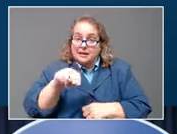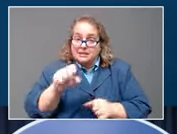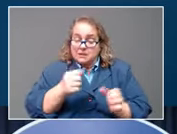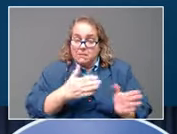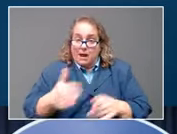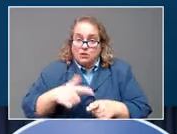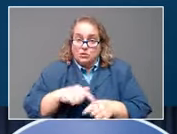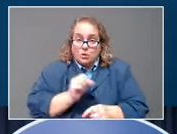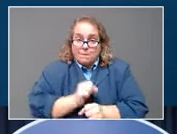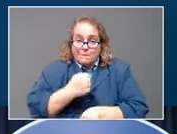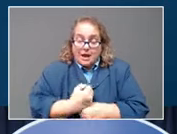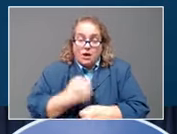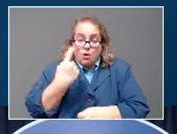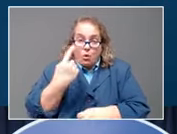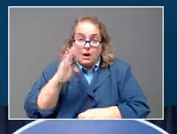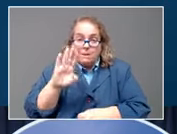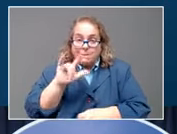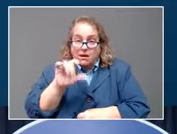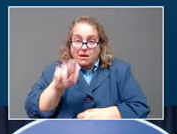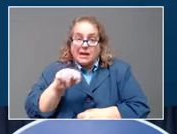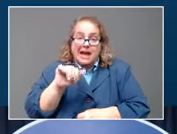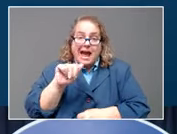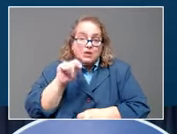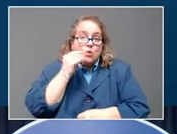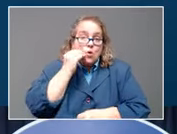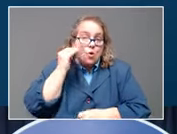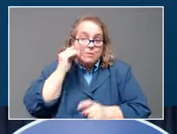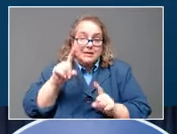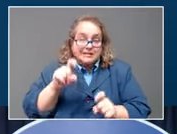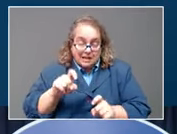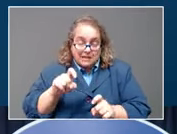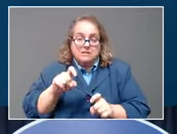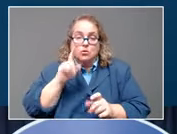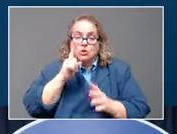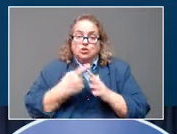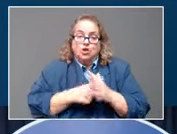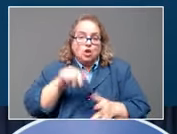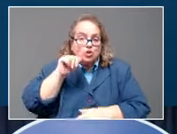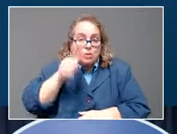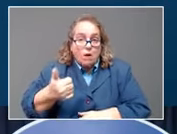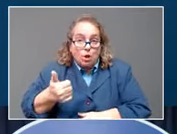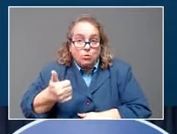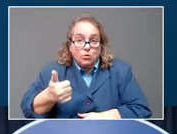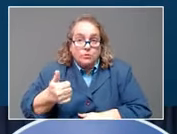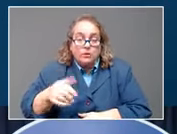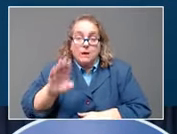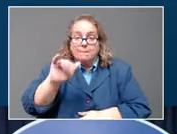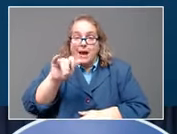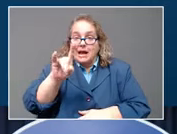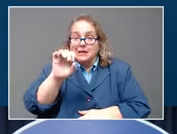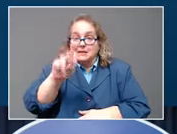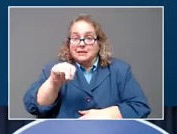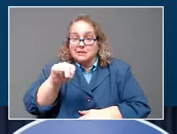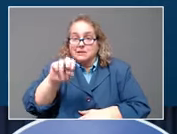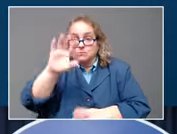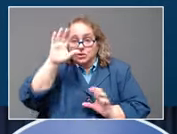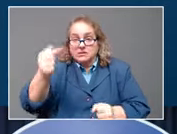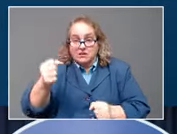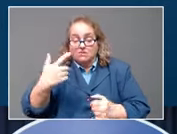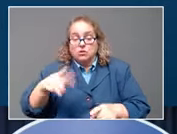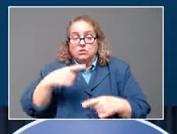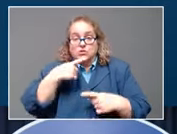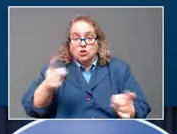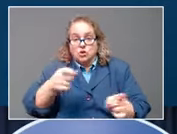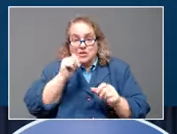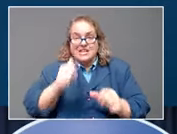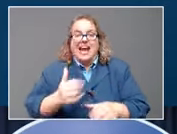at-home tests directly available to the public launches tomorrow. The Biden administration has informed the public that you may order 4